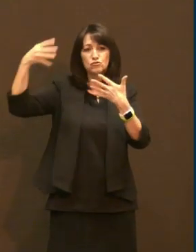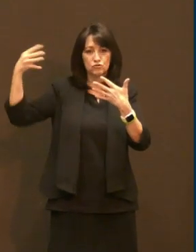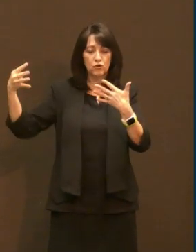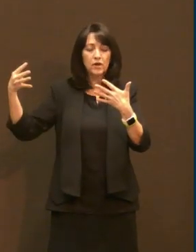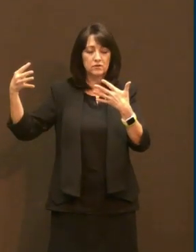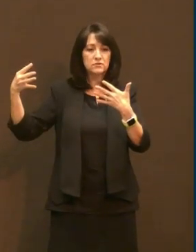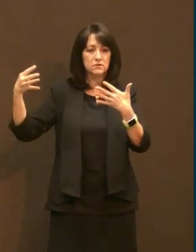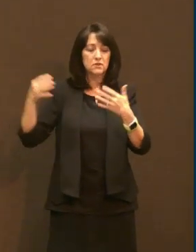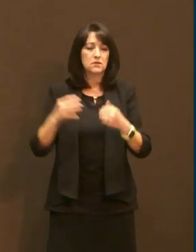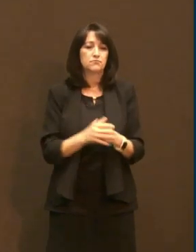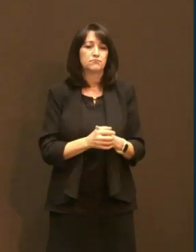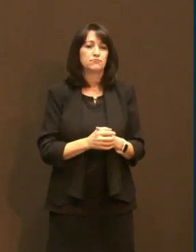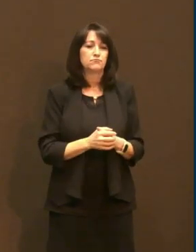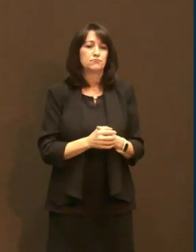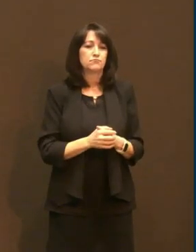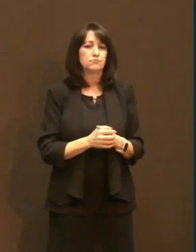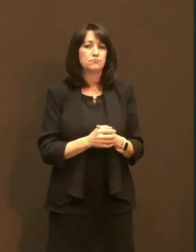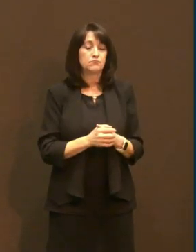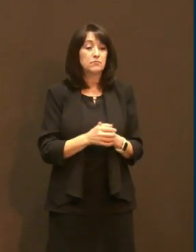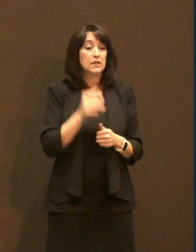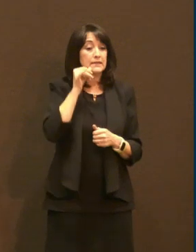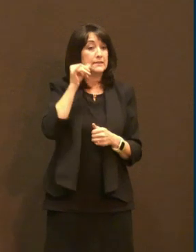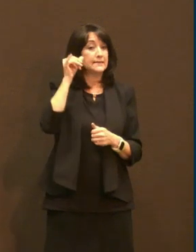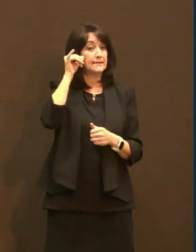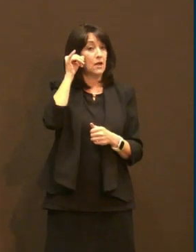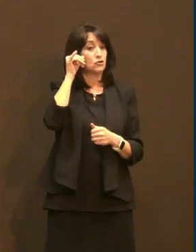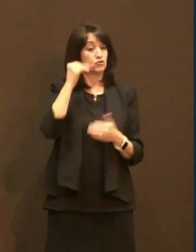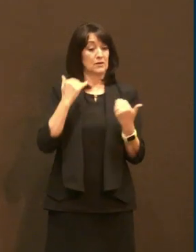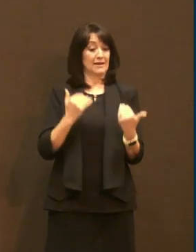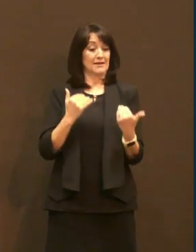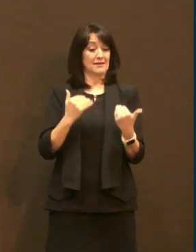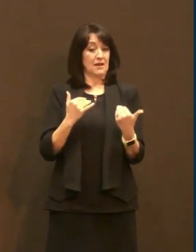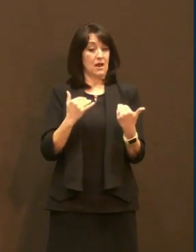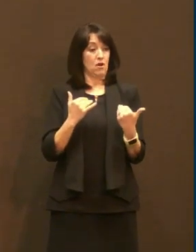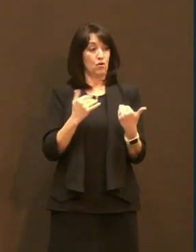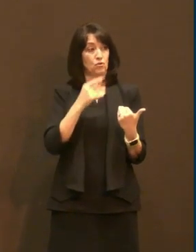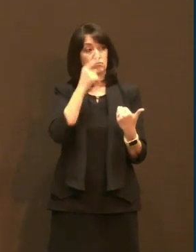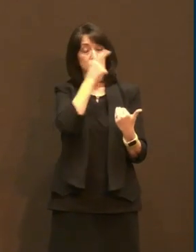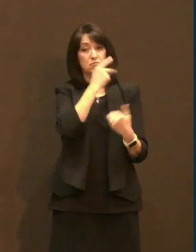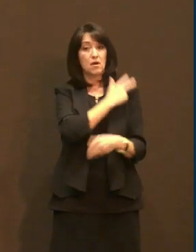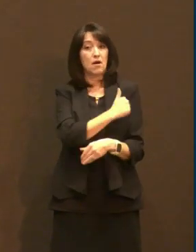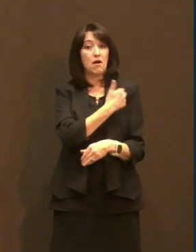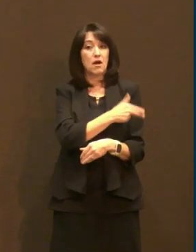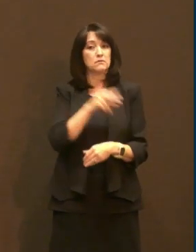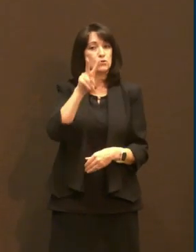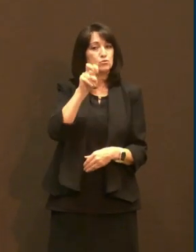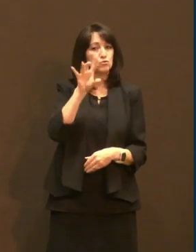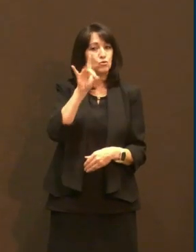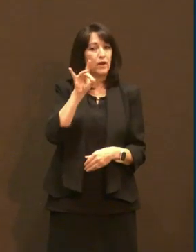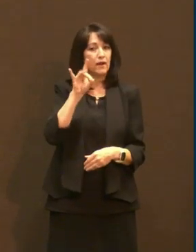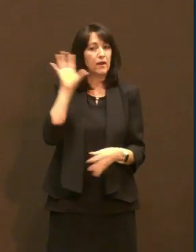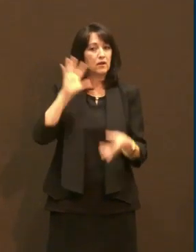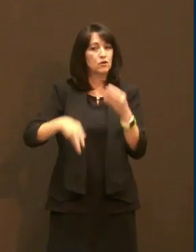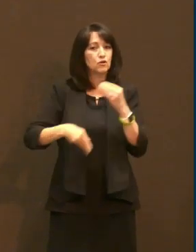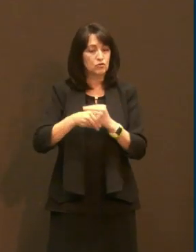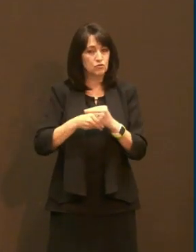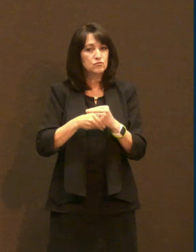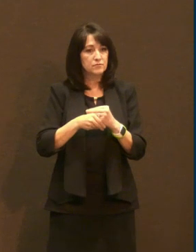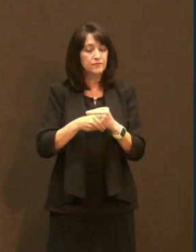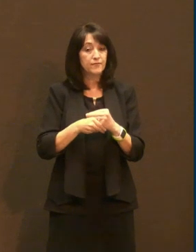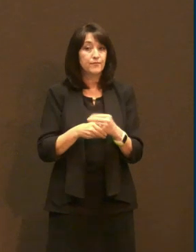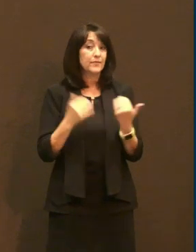low 280s as of yesterday. And so the indicators that we're watching for